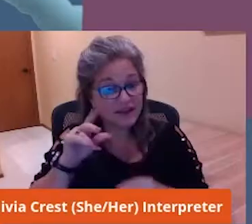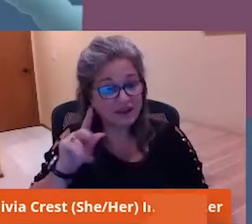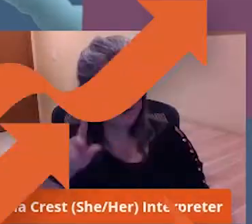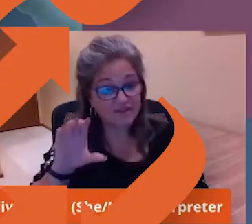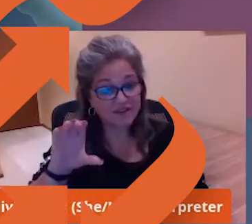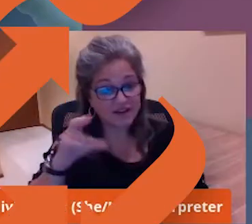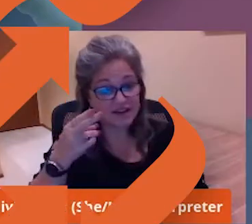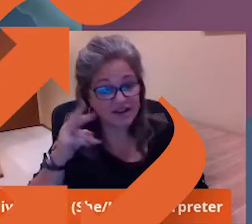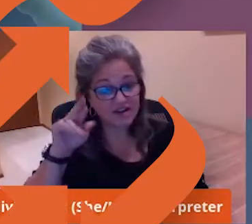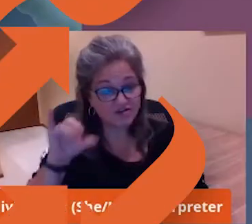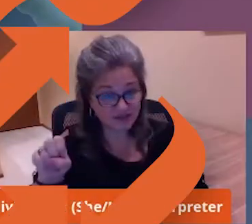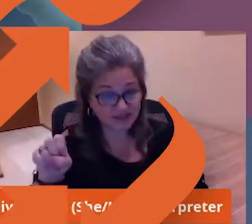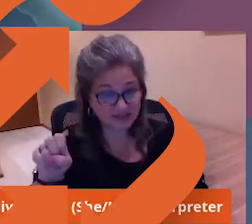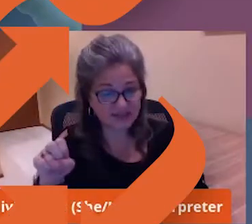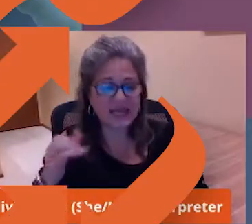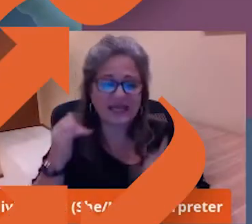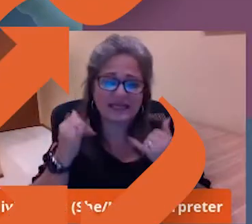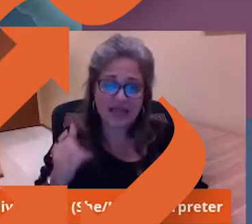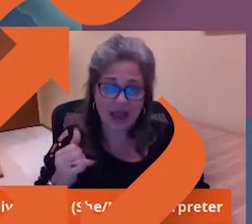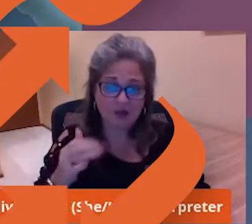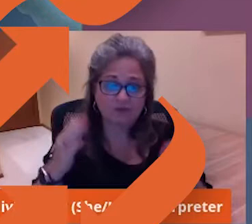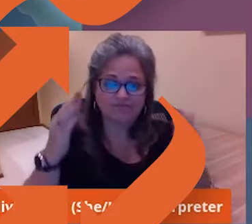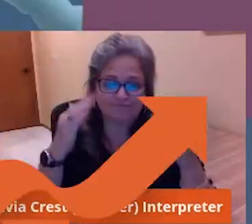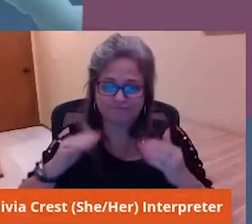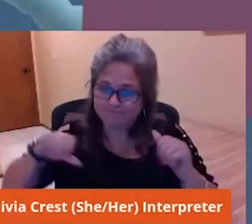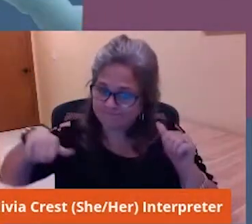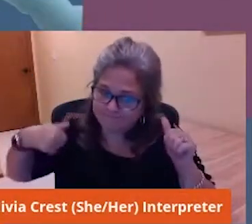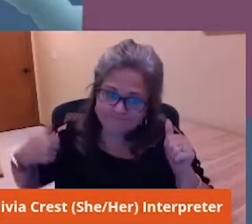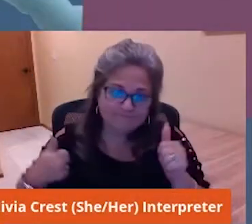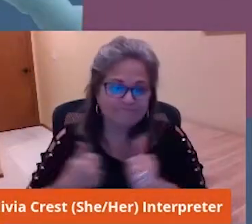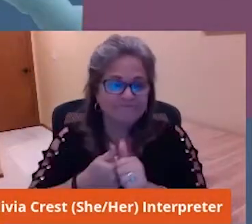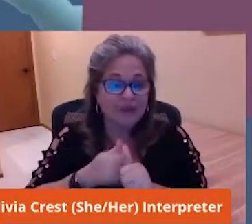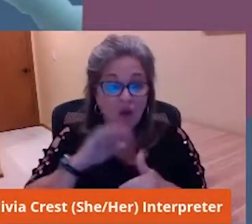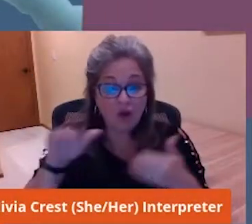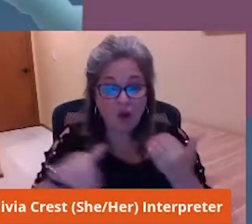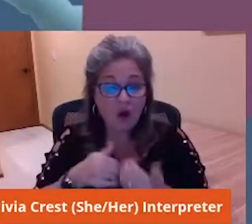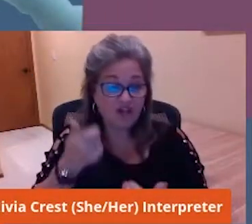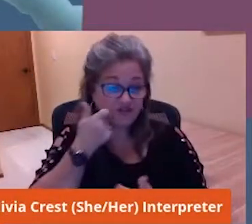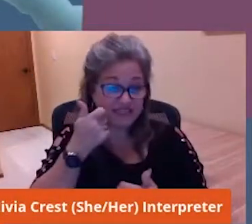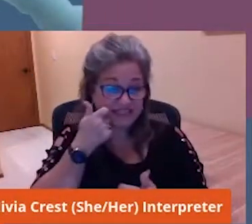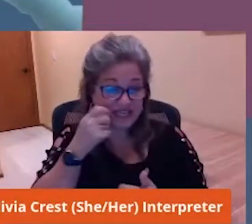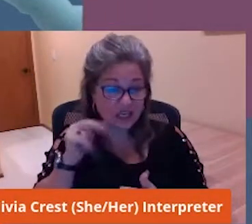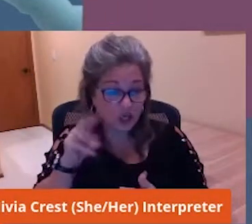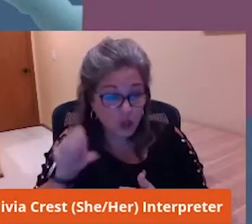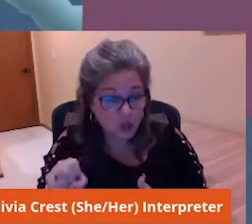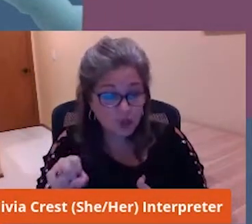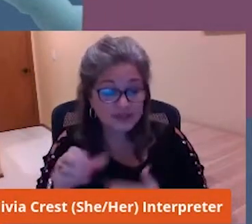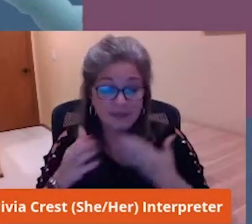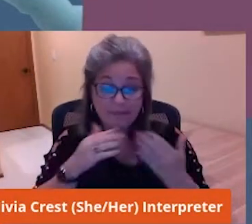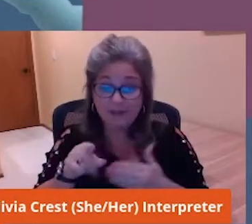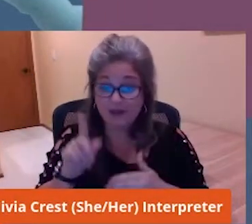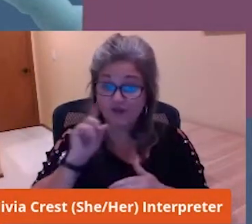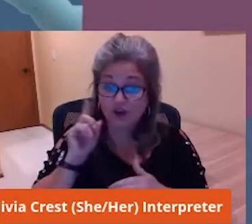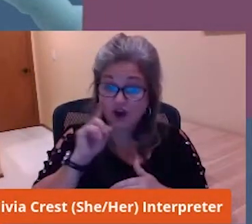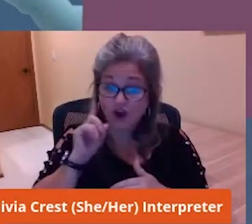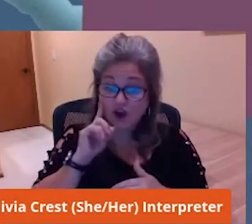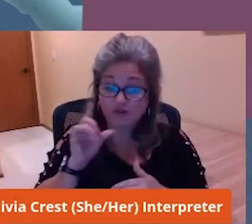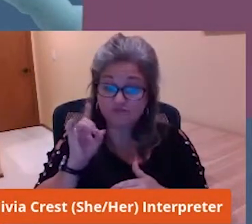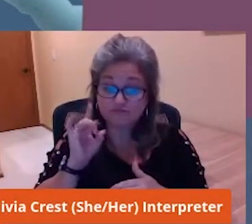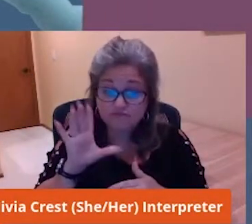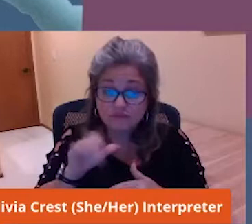studio. Now that we're up to speed with all the latest news, and you may have already heard the breaking news